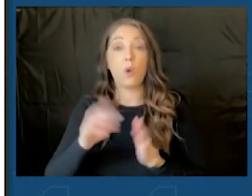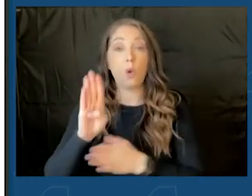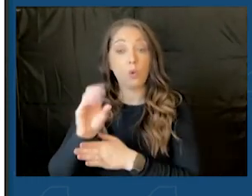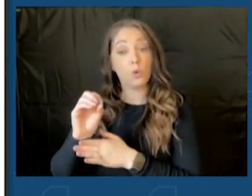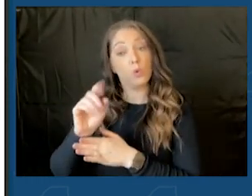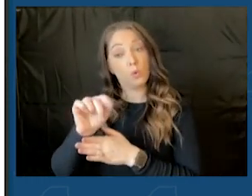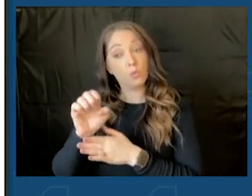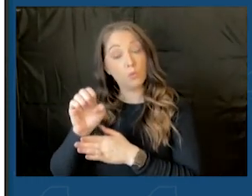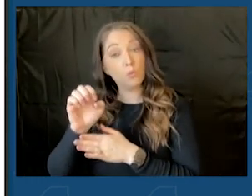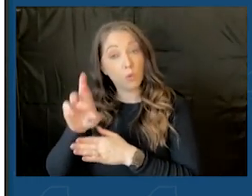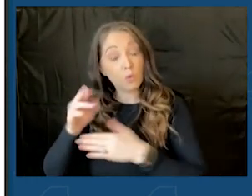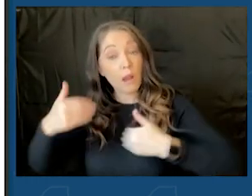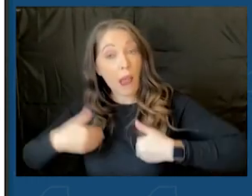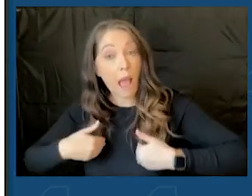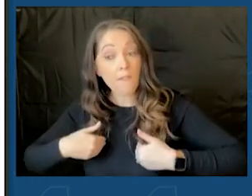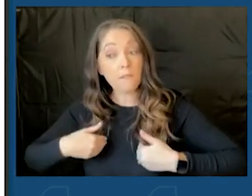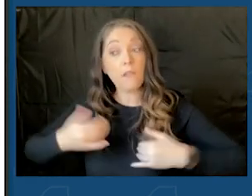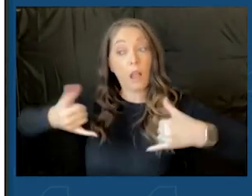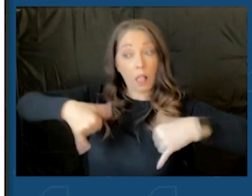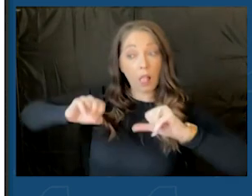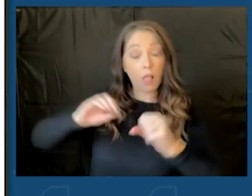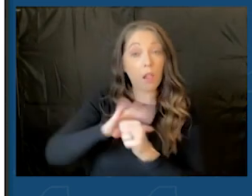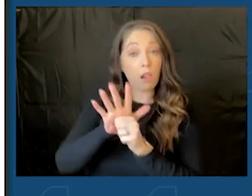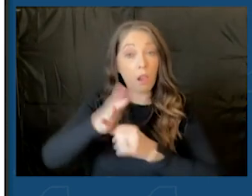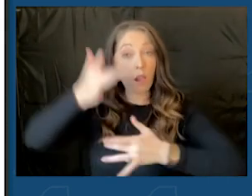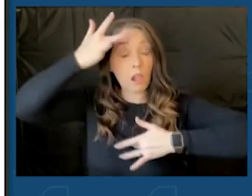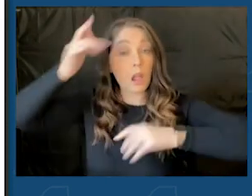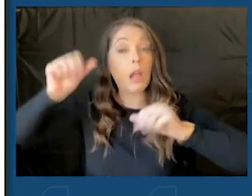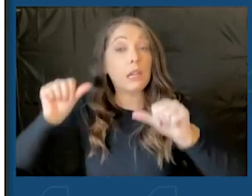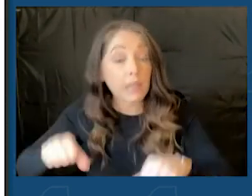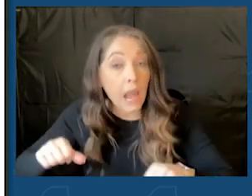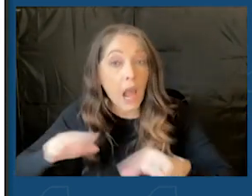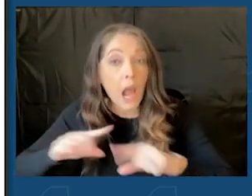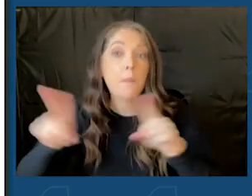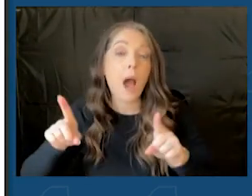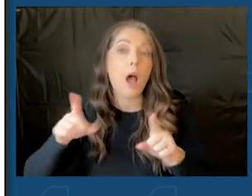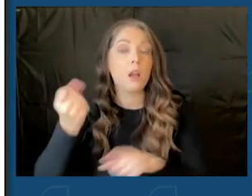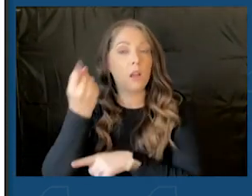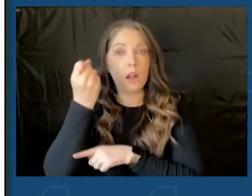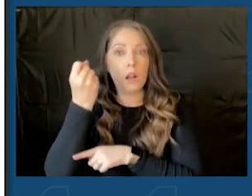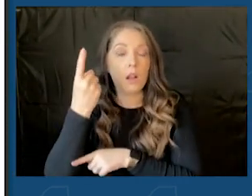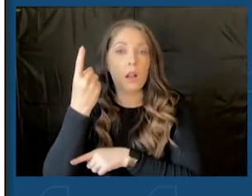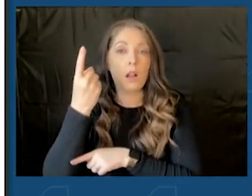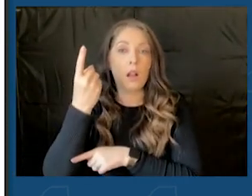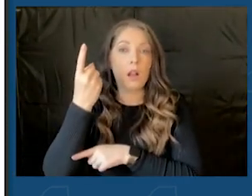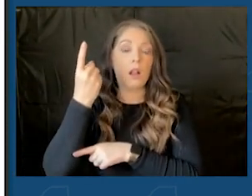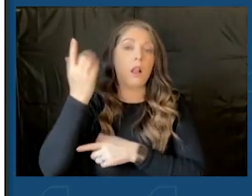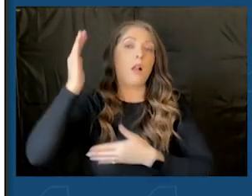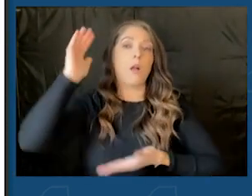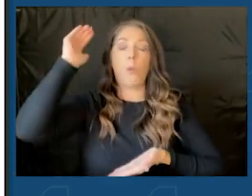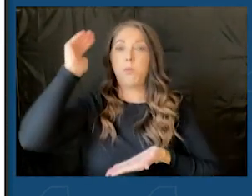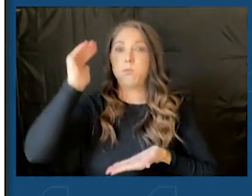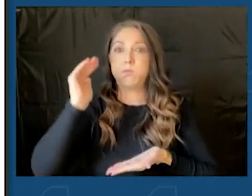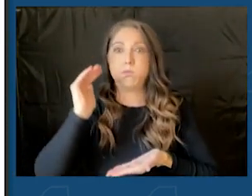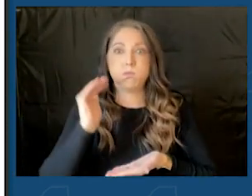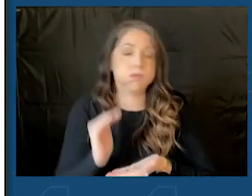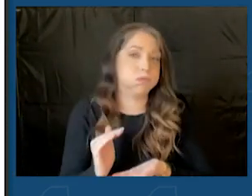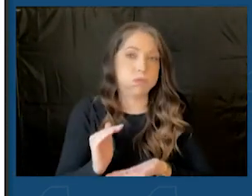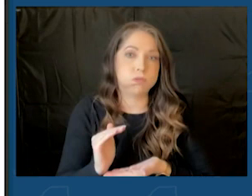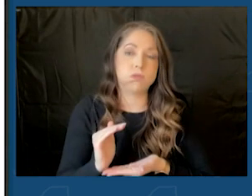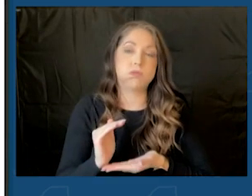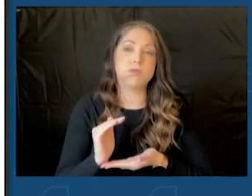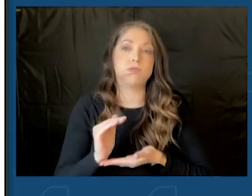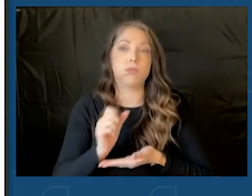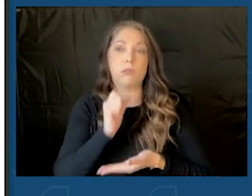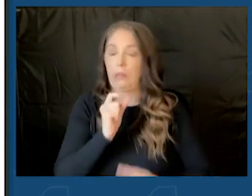you may, but you'll have a much less severe case. You're less likely to end up in hospital, and certainly much less chance of death. So